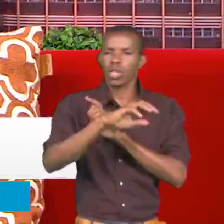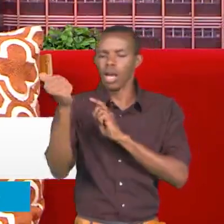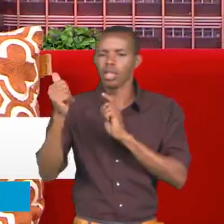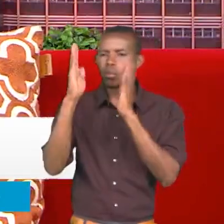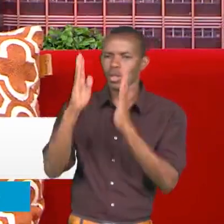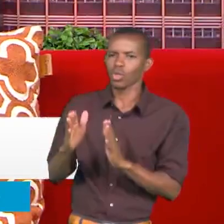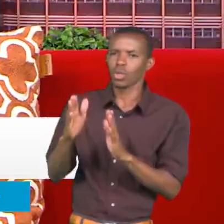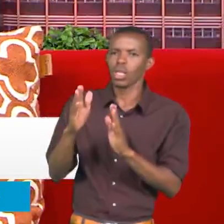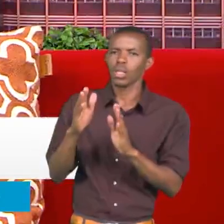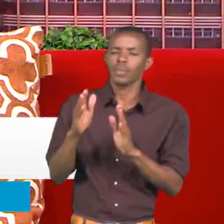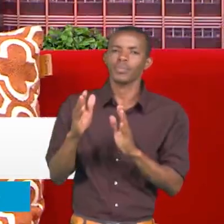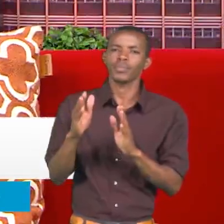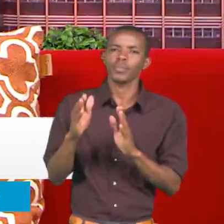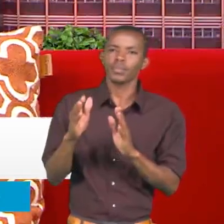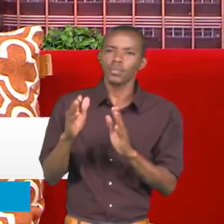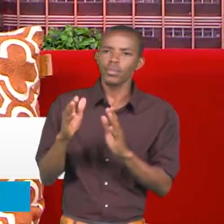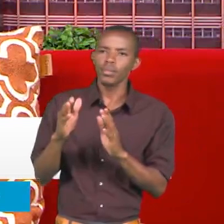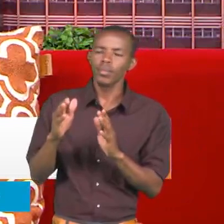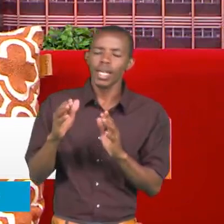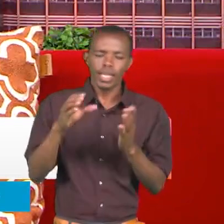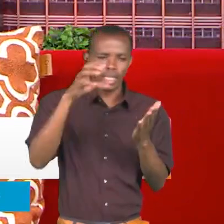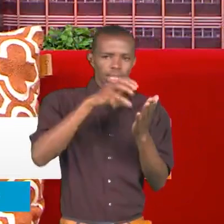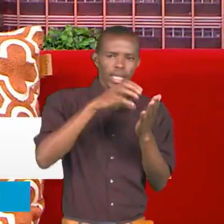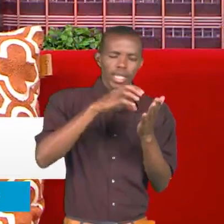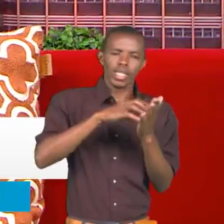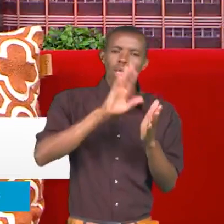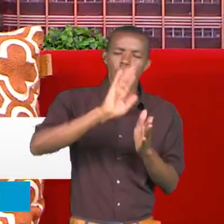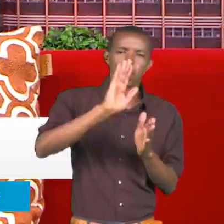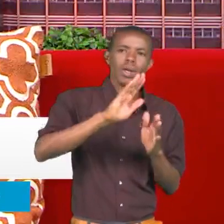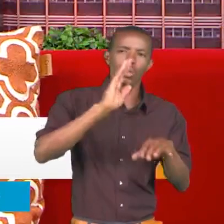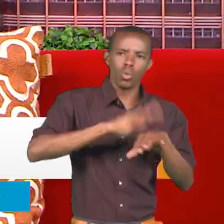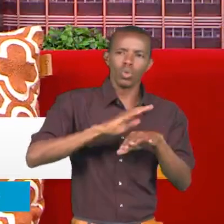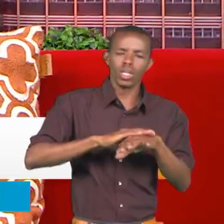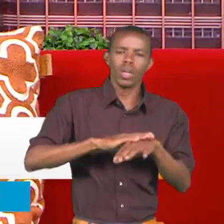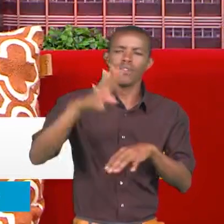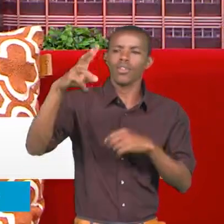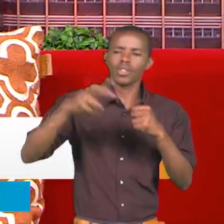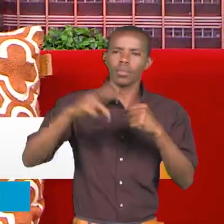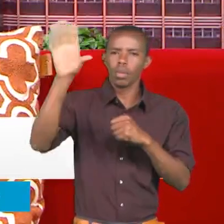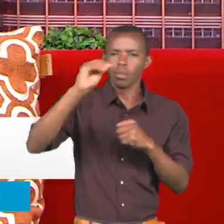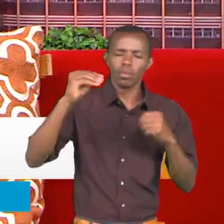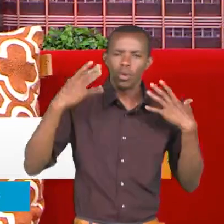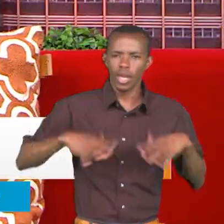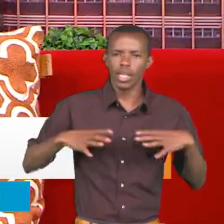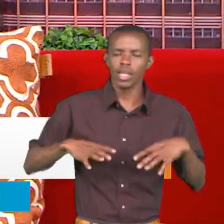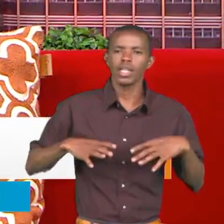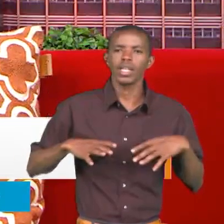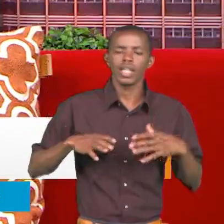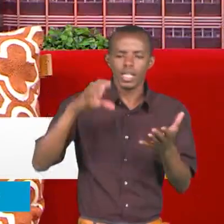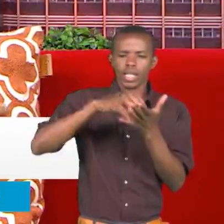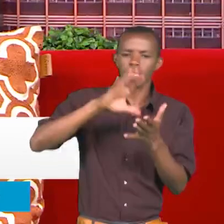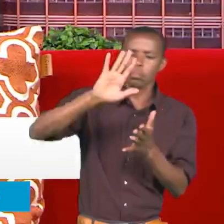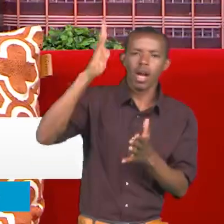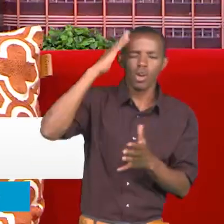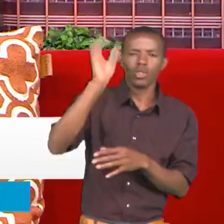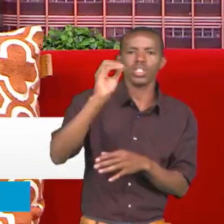add, testing is very important. People need to know their status. You know, 47% of the people in this country don't know their status, and we